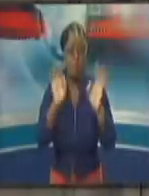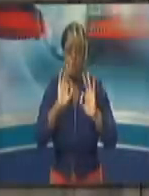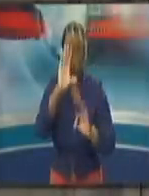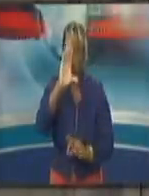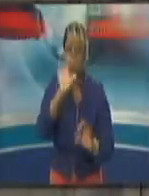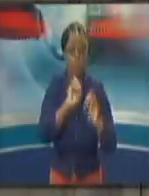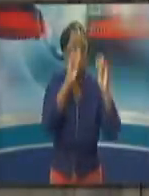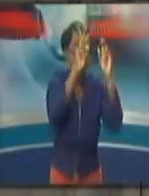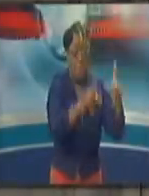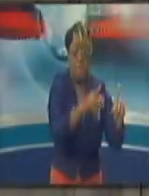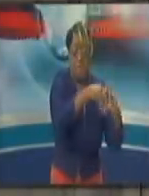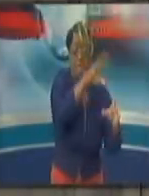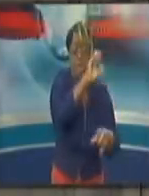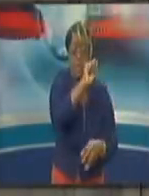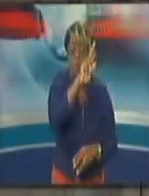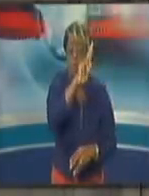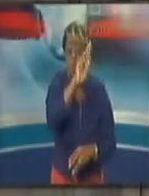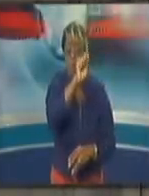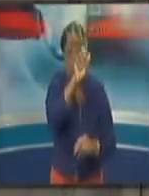CAURA facility.